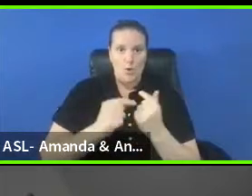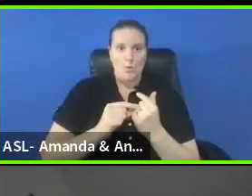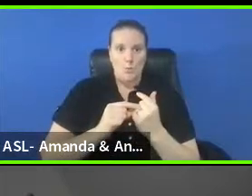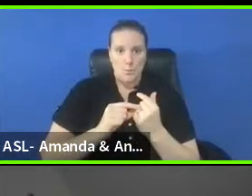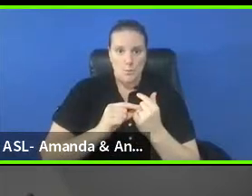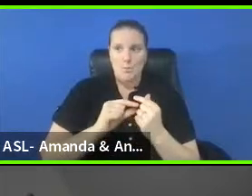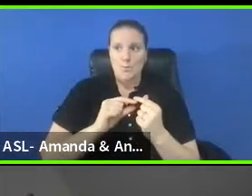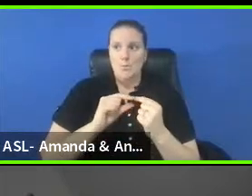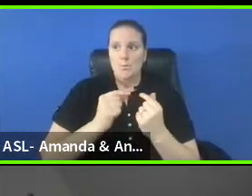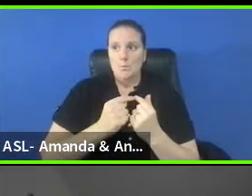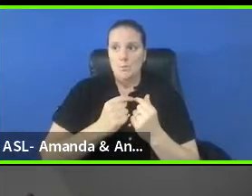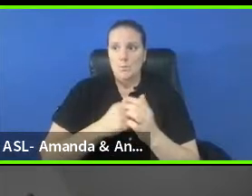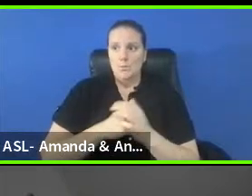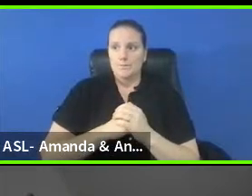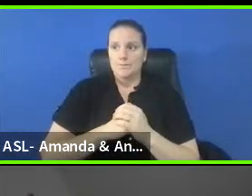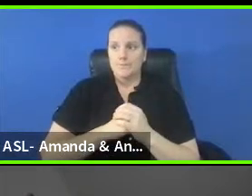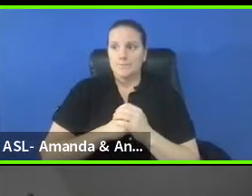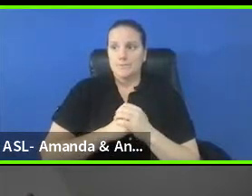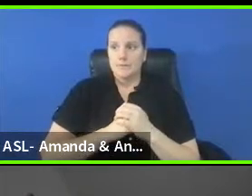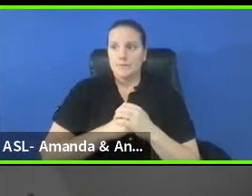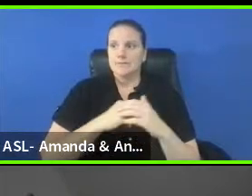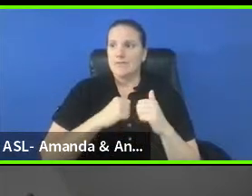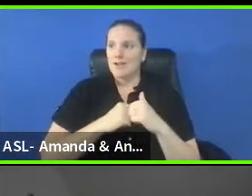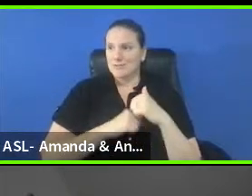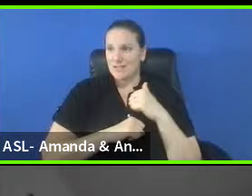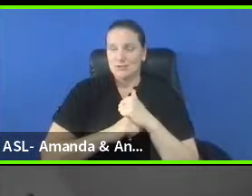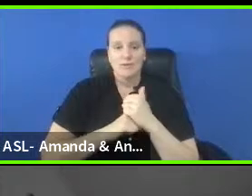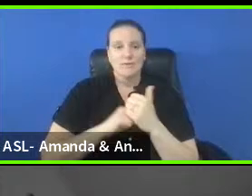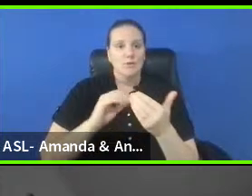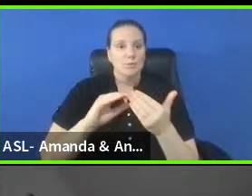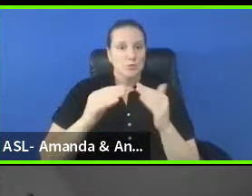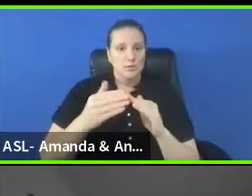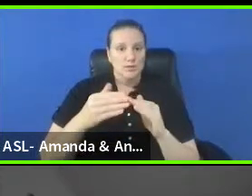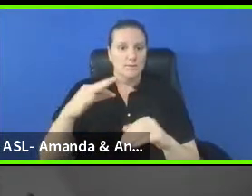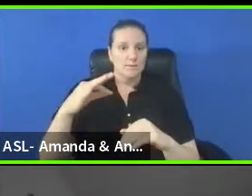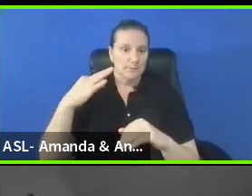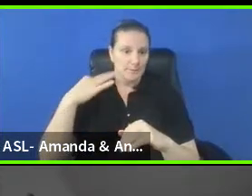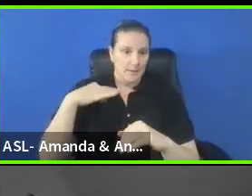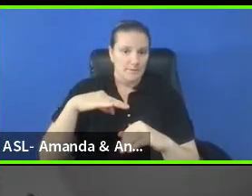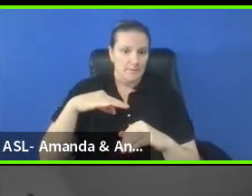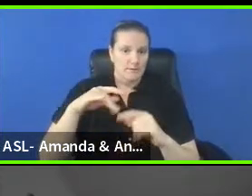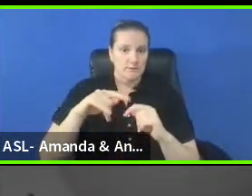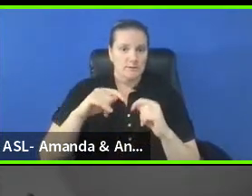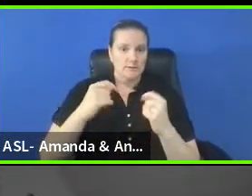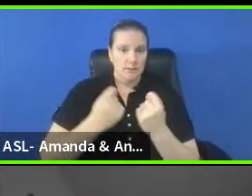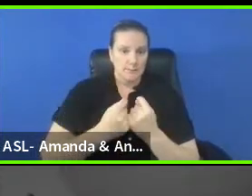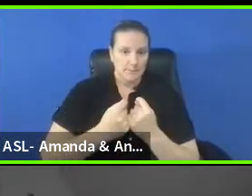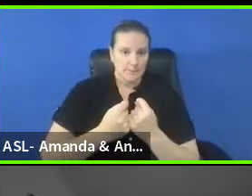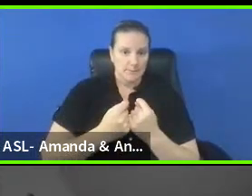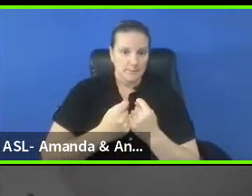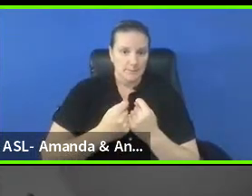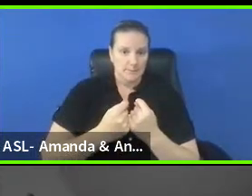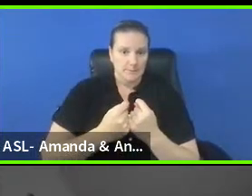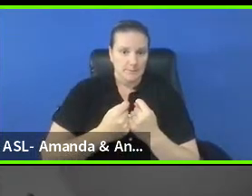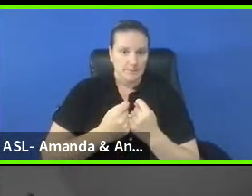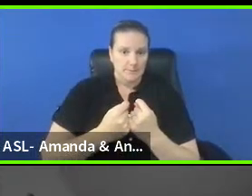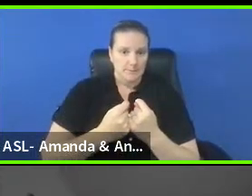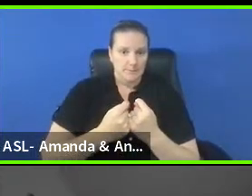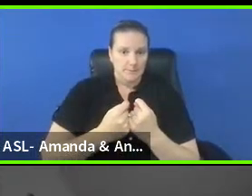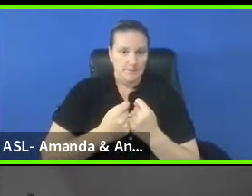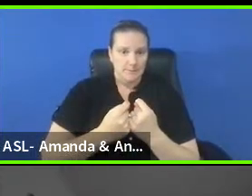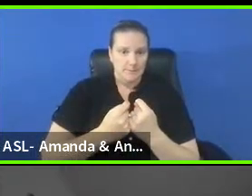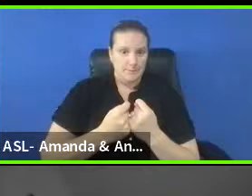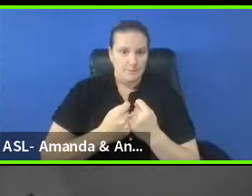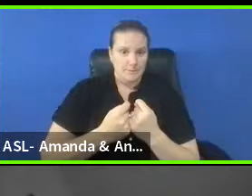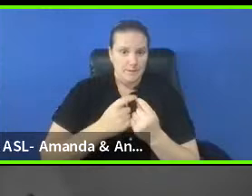will be the foundation of a community benefits team. So this will be